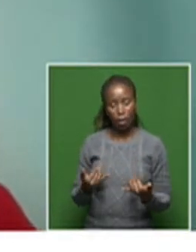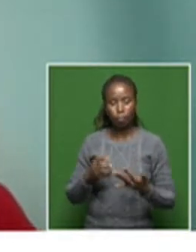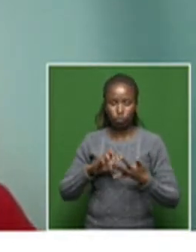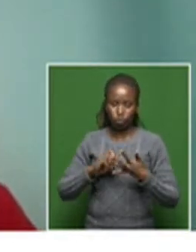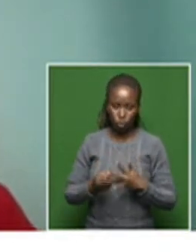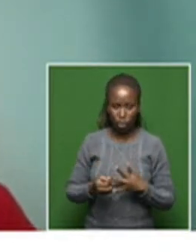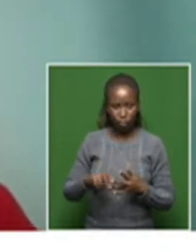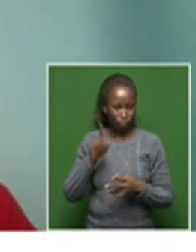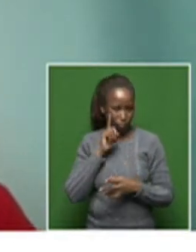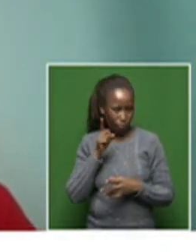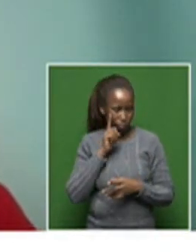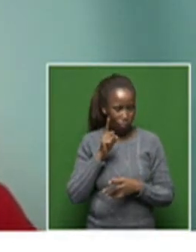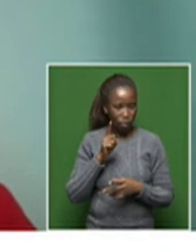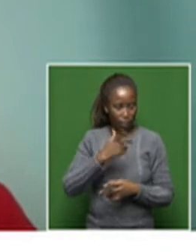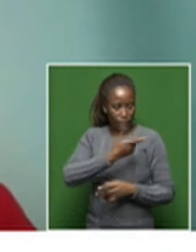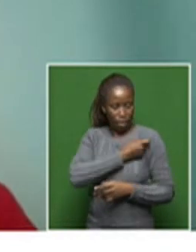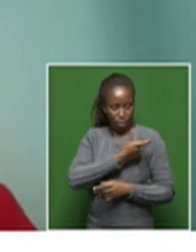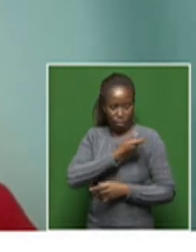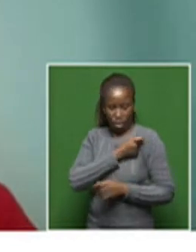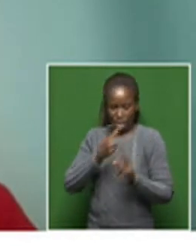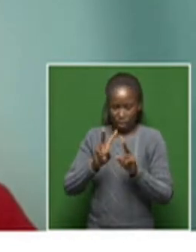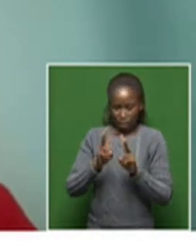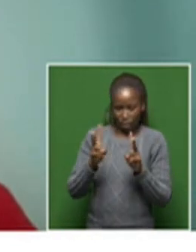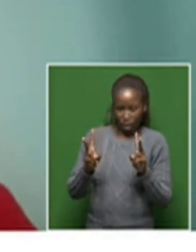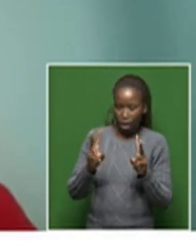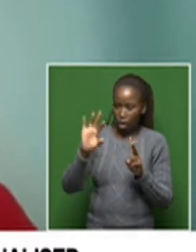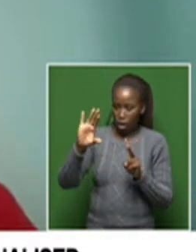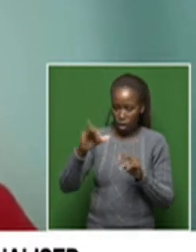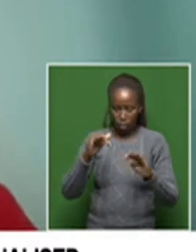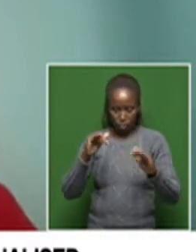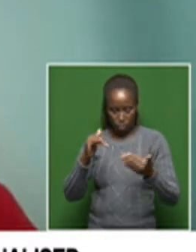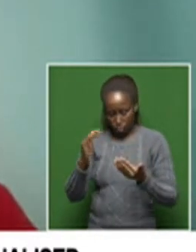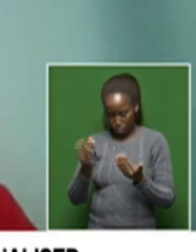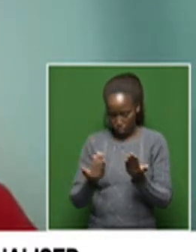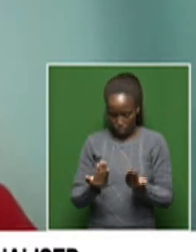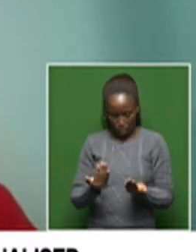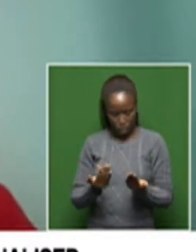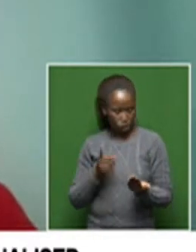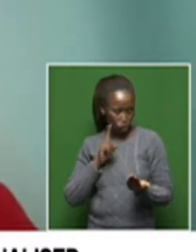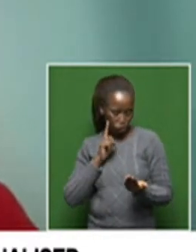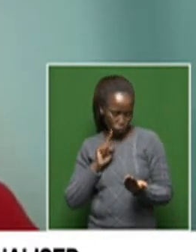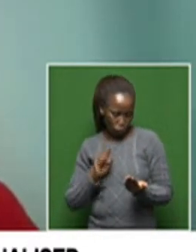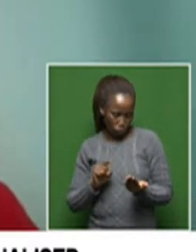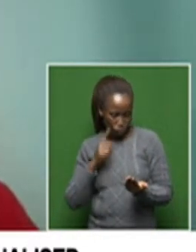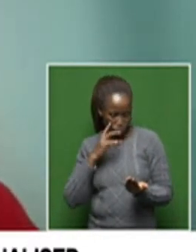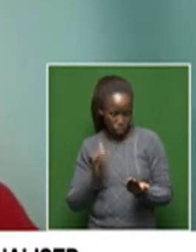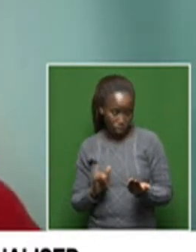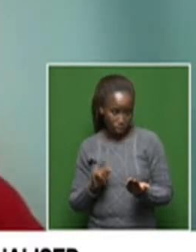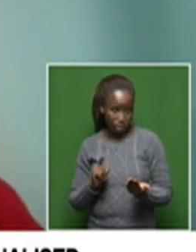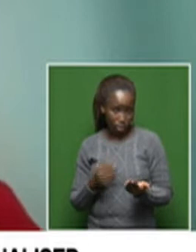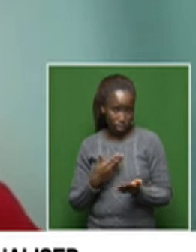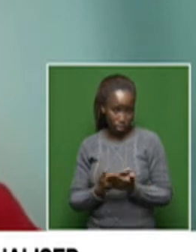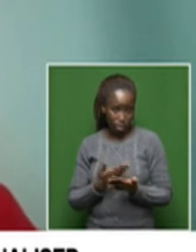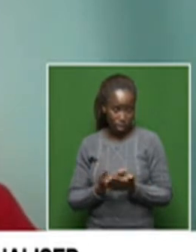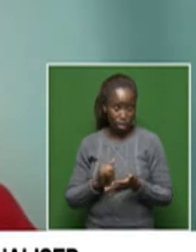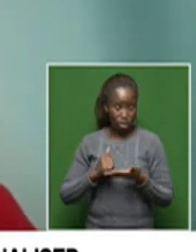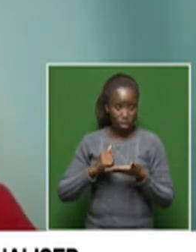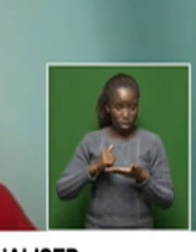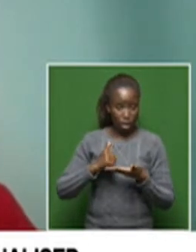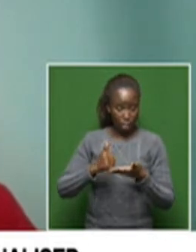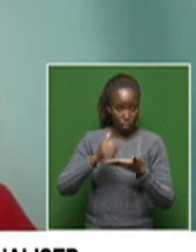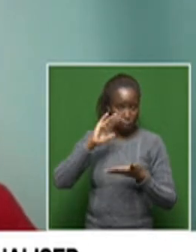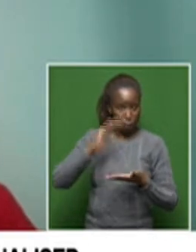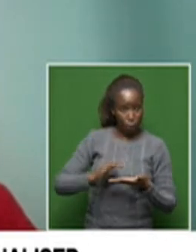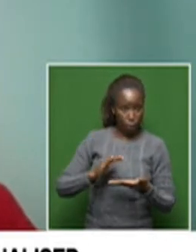look at all vaccines, we do know that we do have a reduced vaccine effectiveness because of